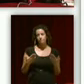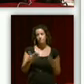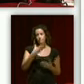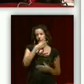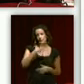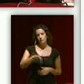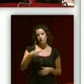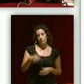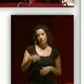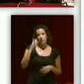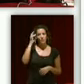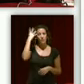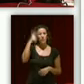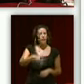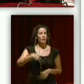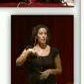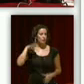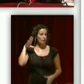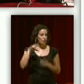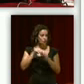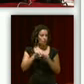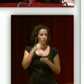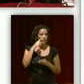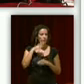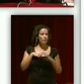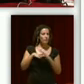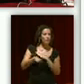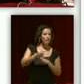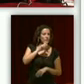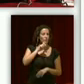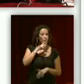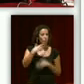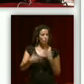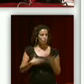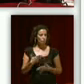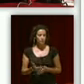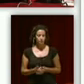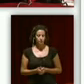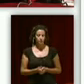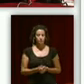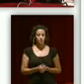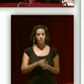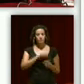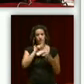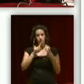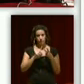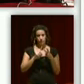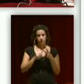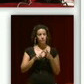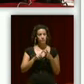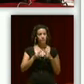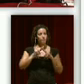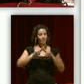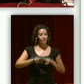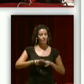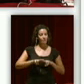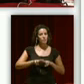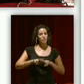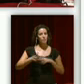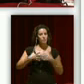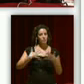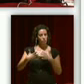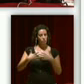which gives you an overall idea of how accessible this app is. On the other